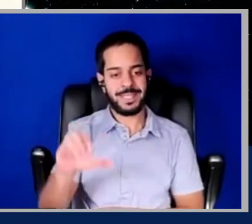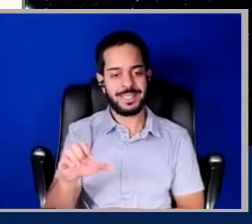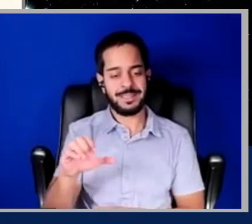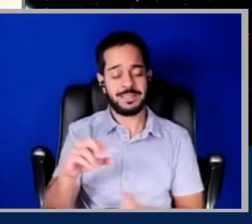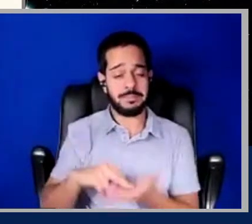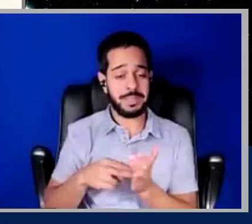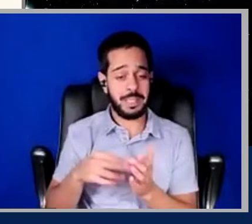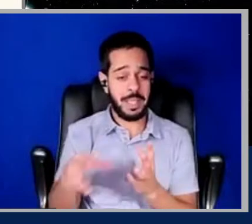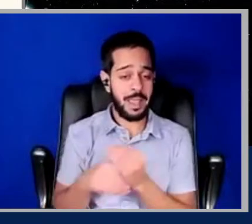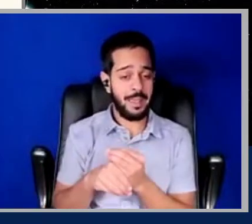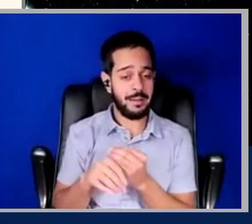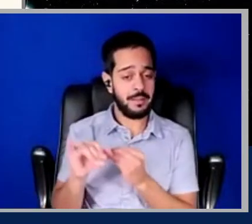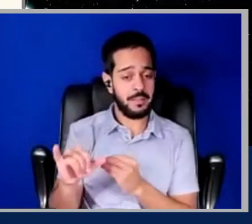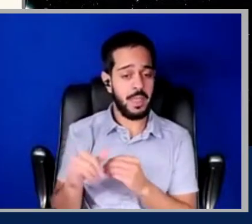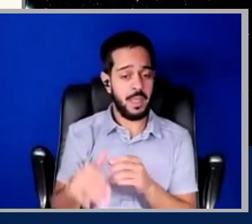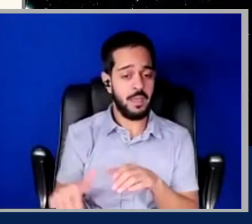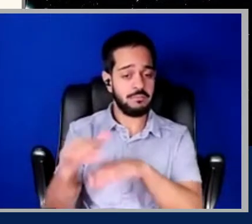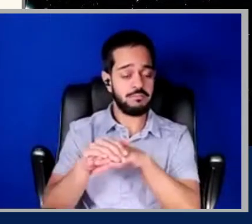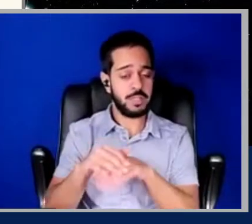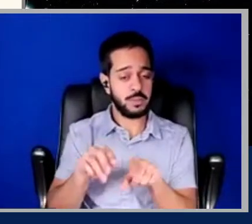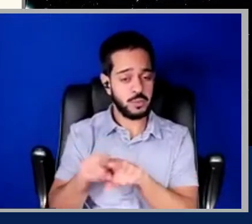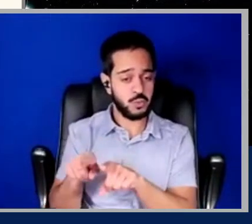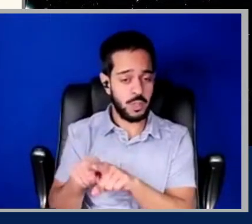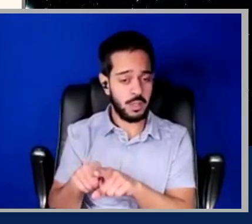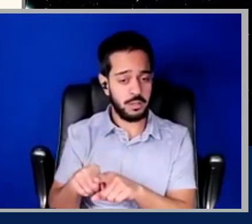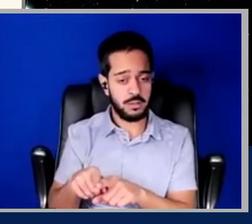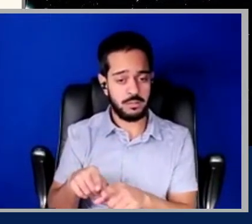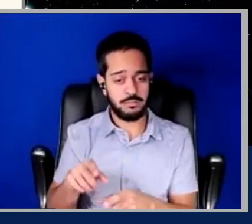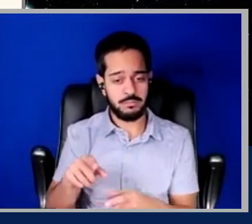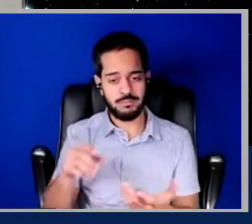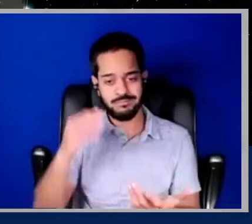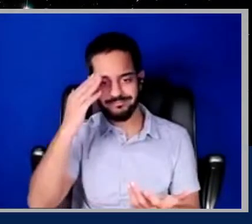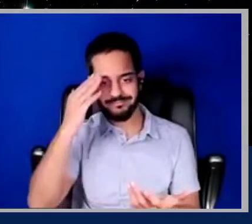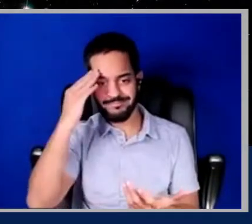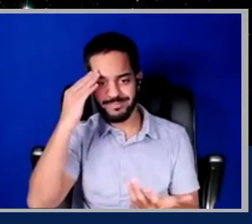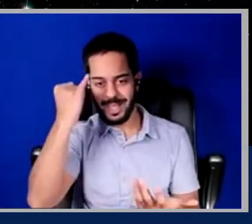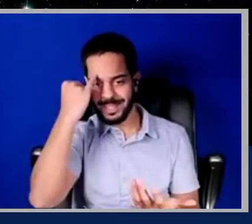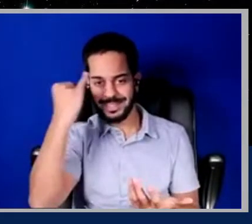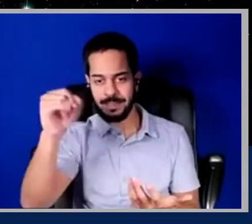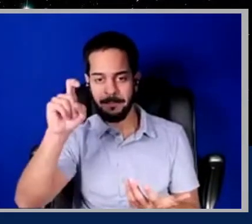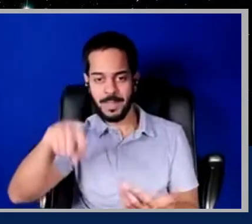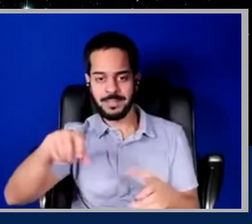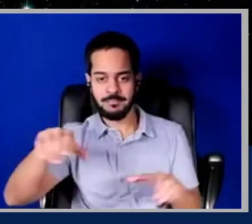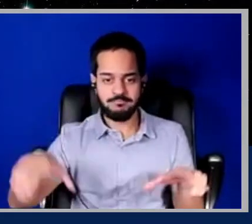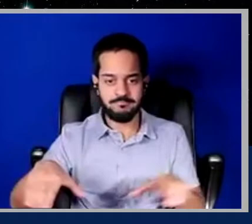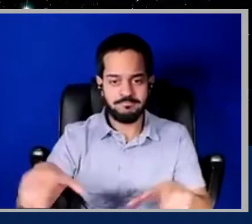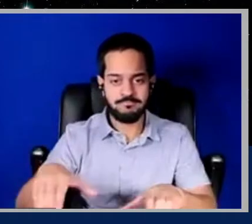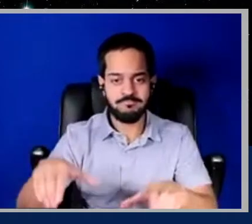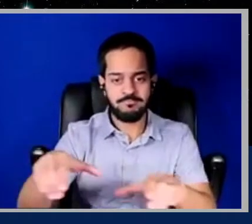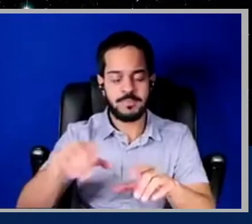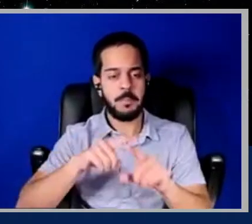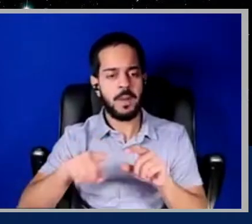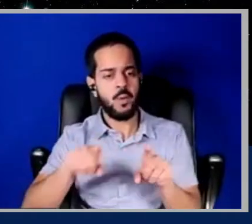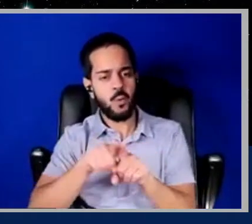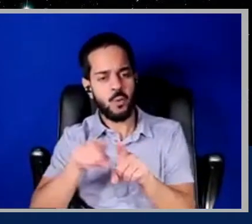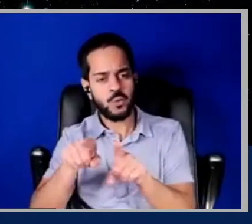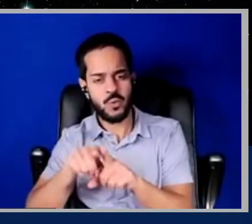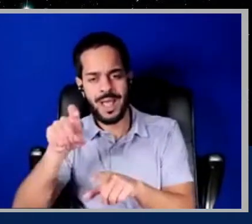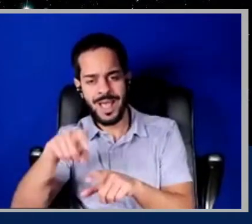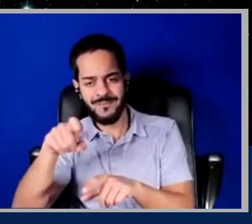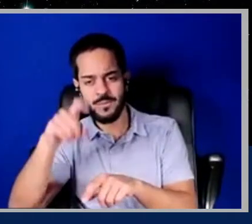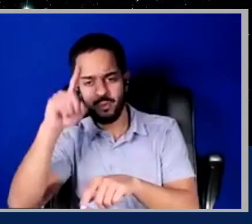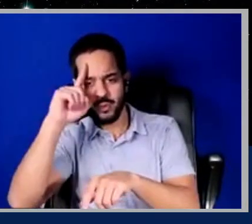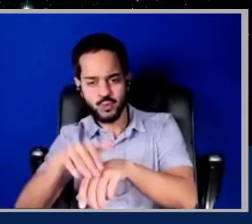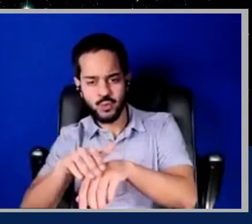an element of that, even though the idea is to do something in that day, but the idea of still like slowing down, but thinking of some other way that you